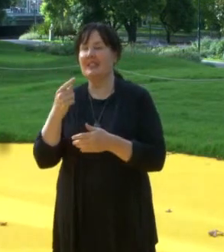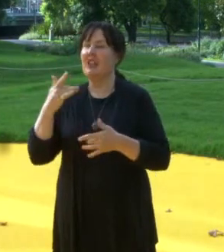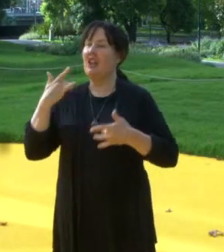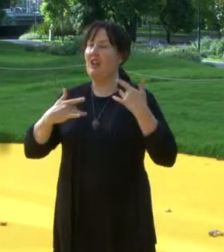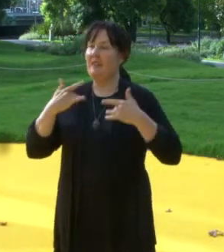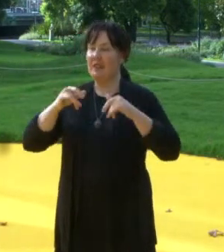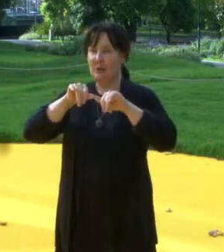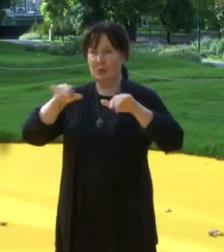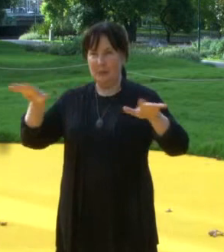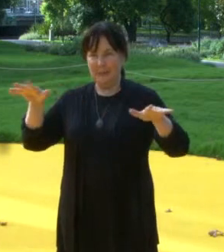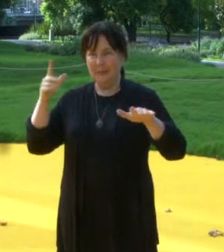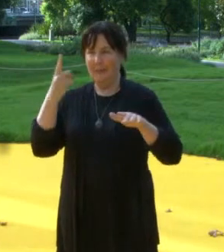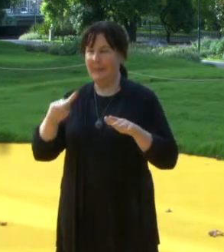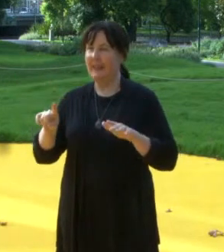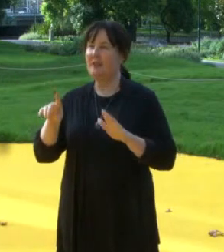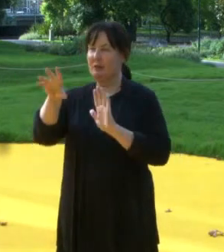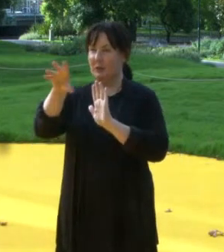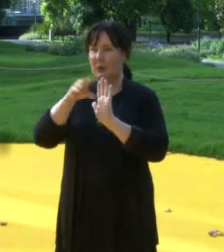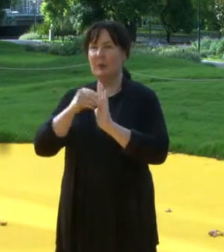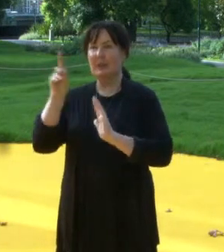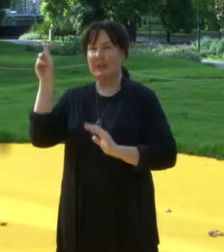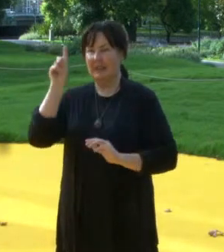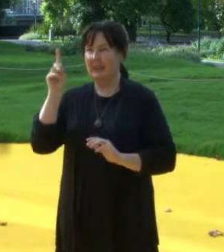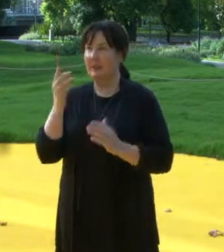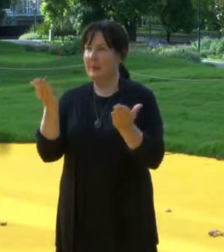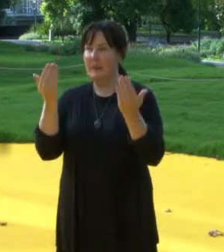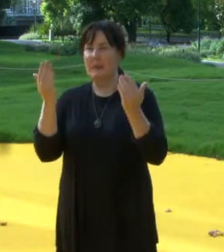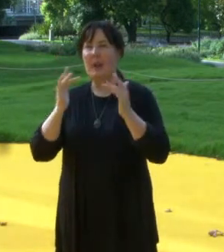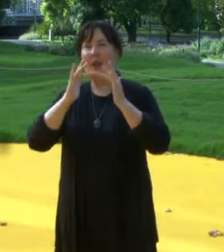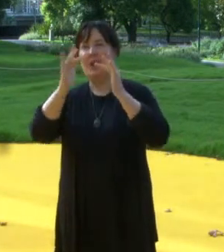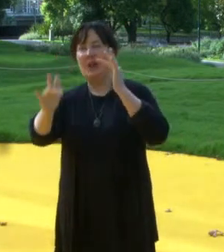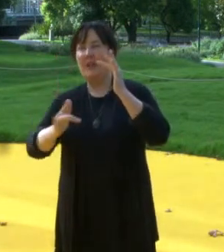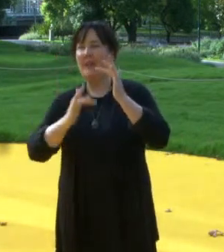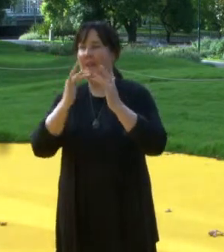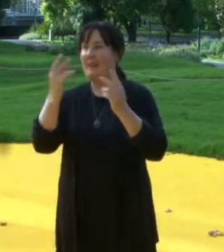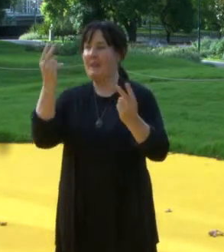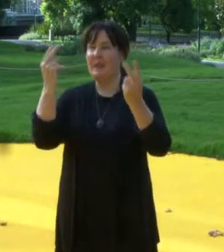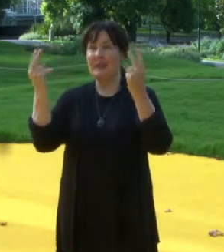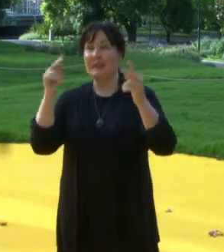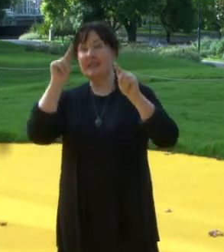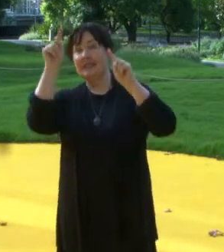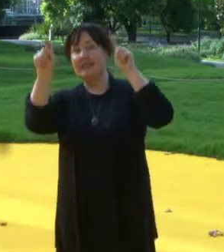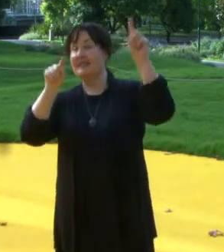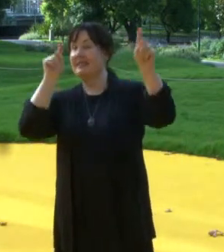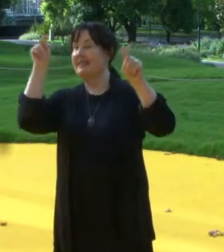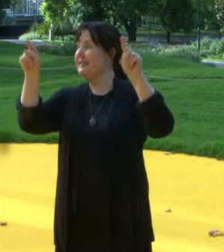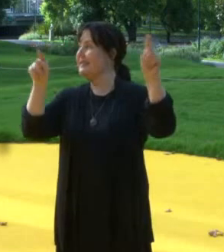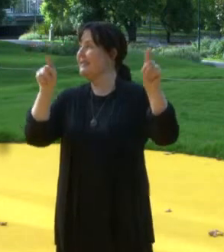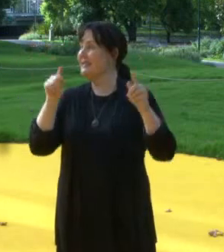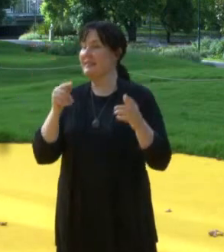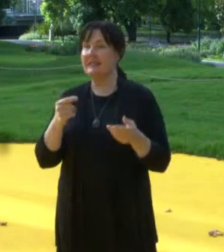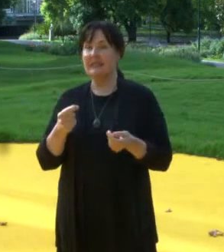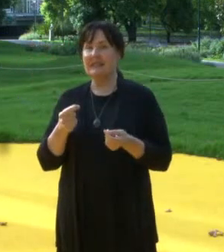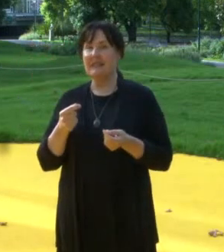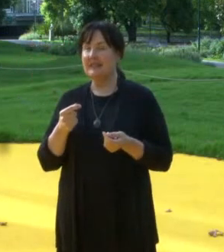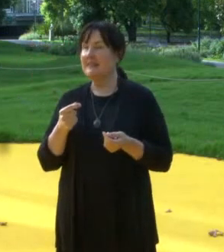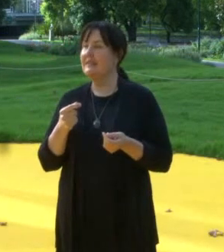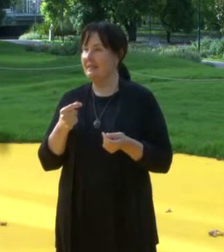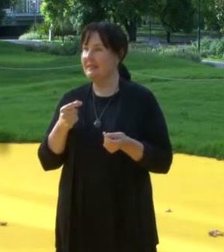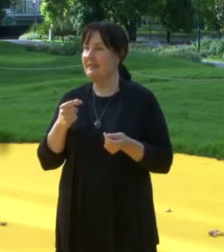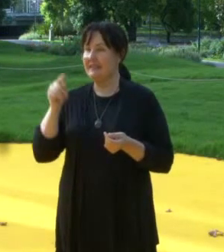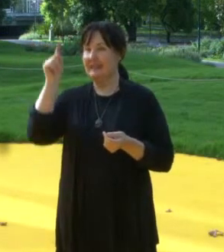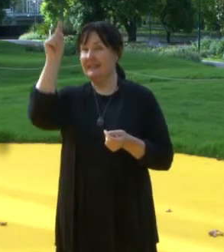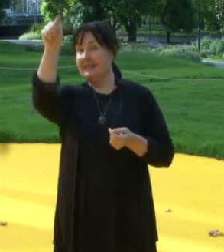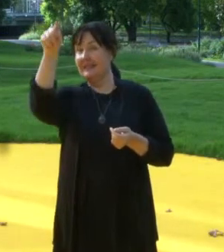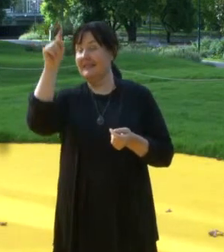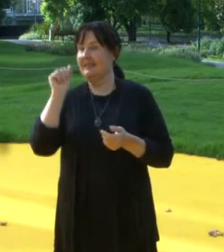streamed and recorded today, and we welcome online viewers. Where are you, onlineies? Okay, up here? Great,